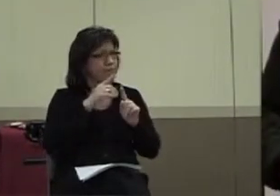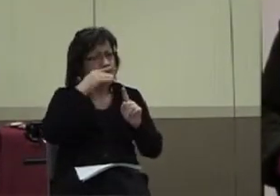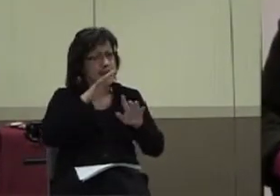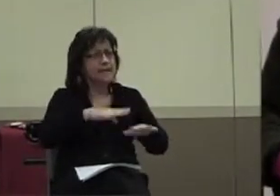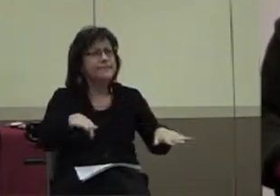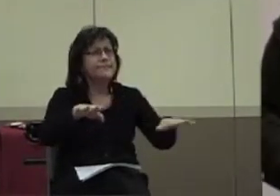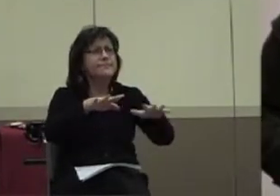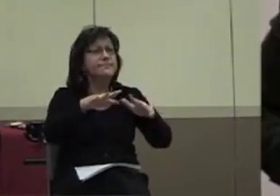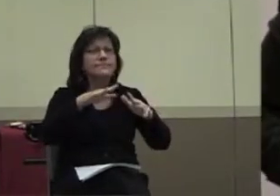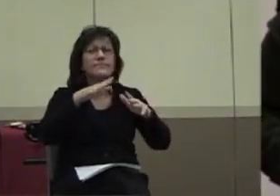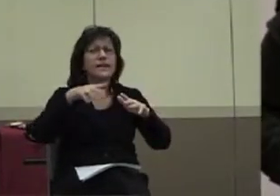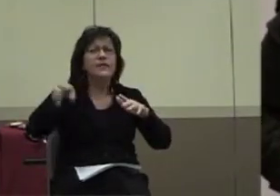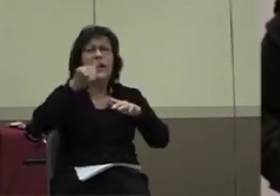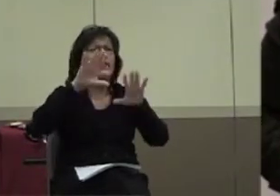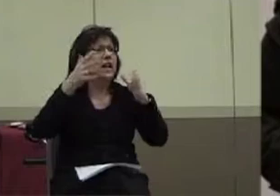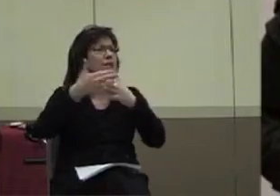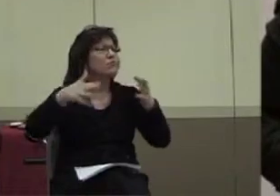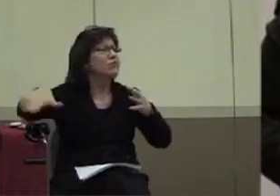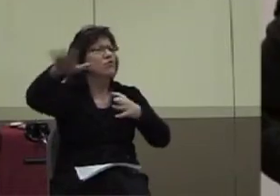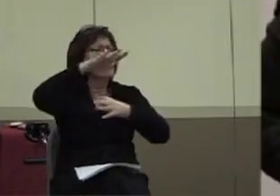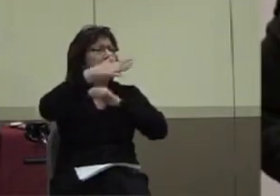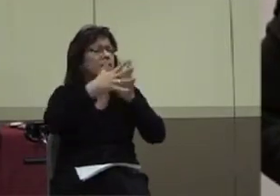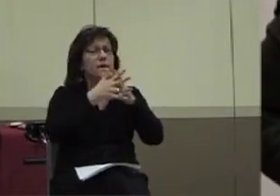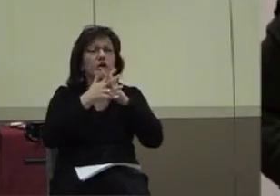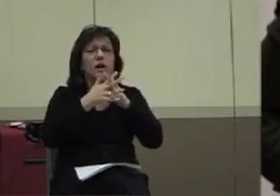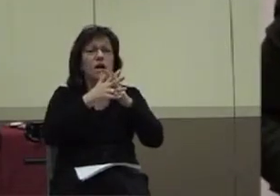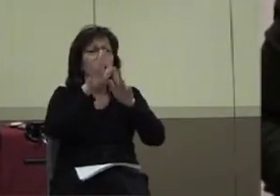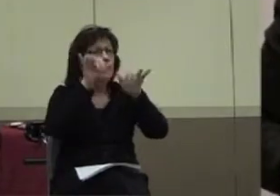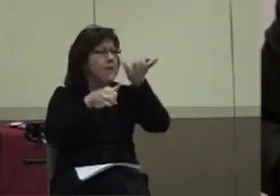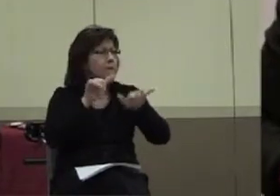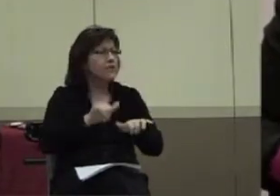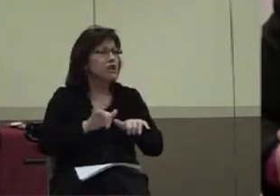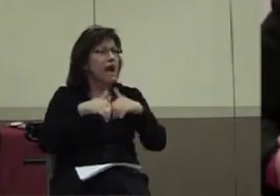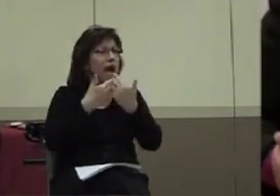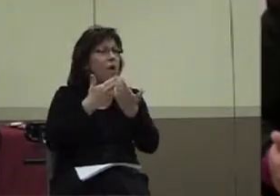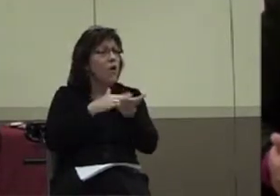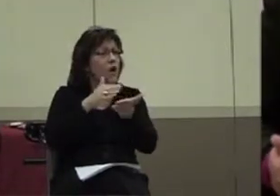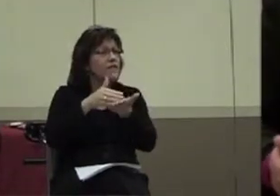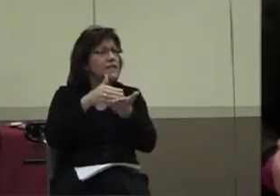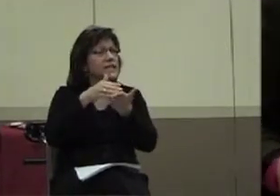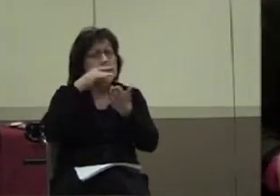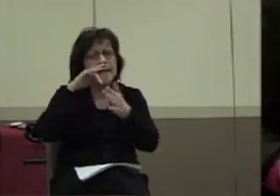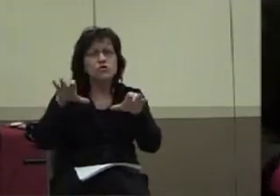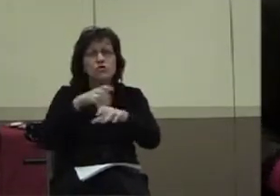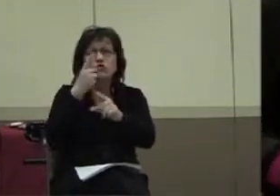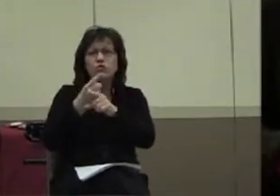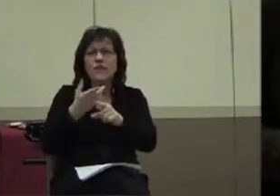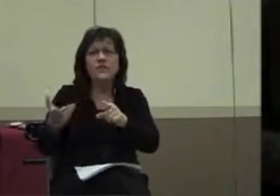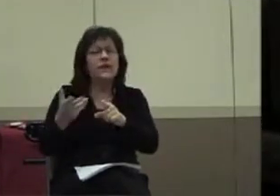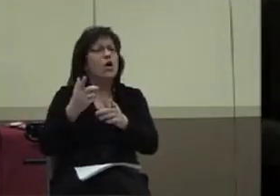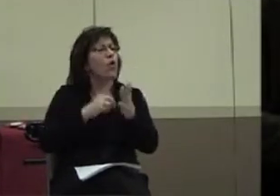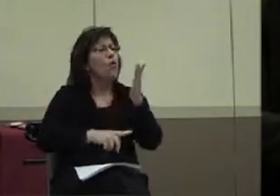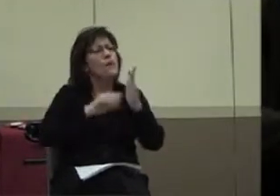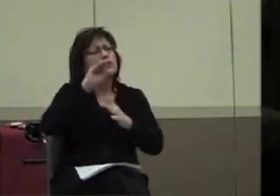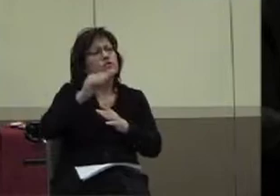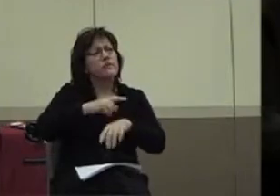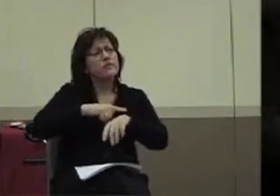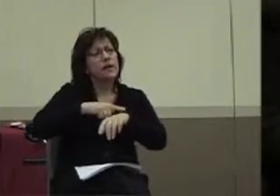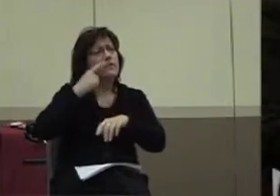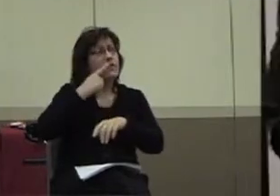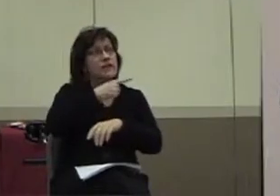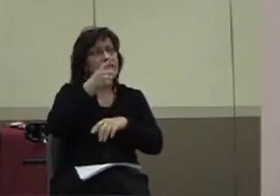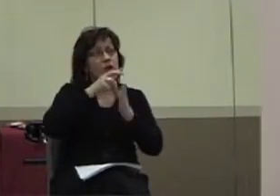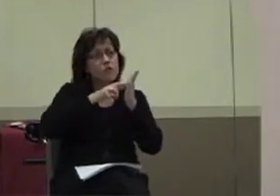across America and measured how often kids did the right thing. What percentage of the time do you think they found that